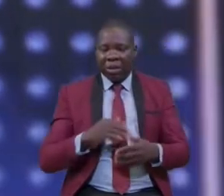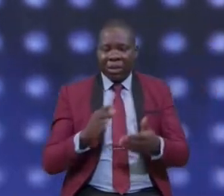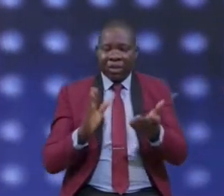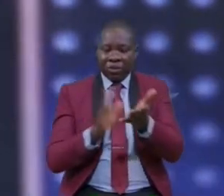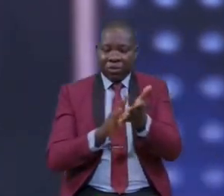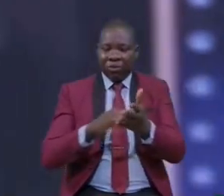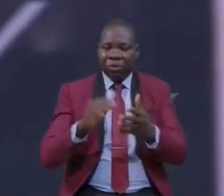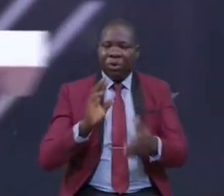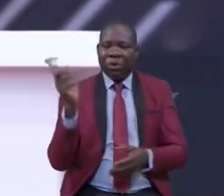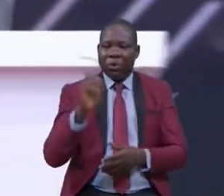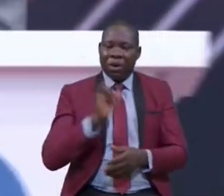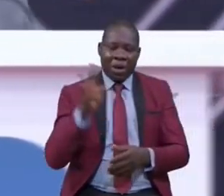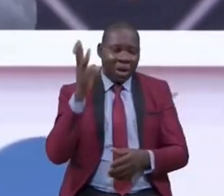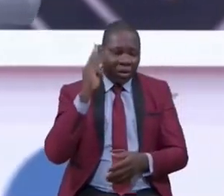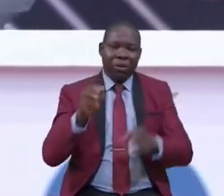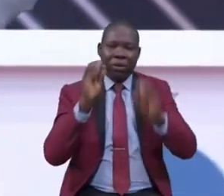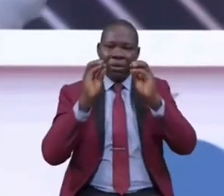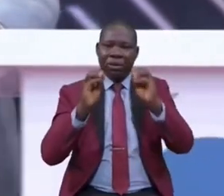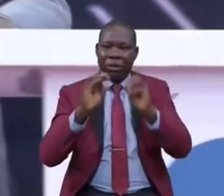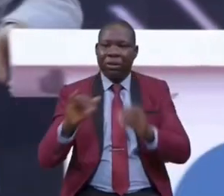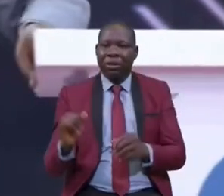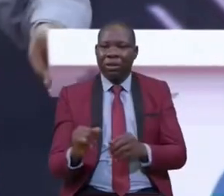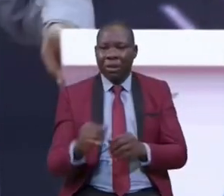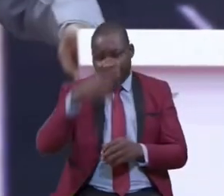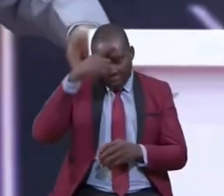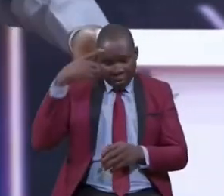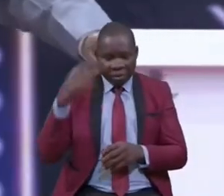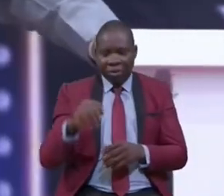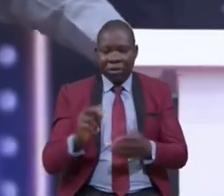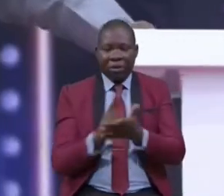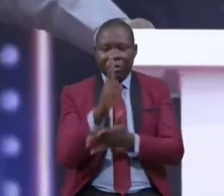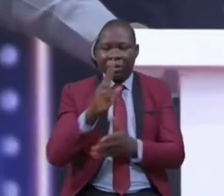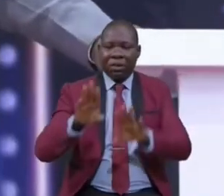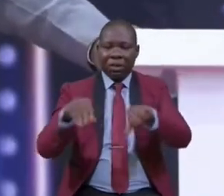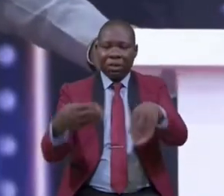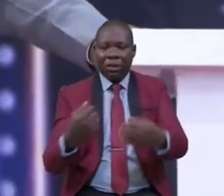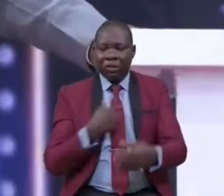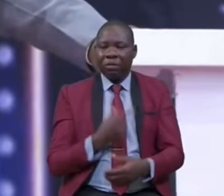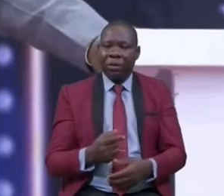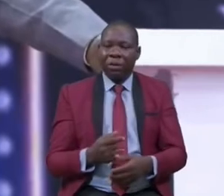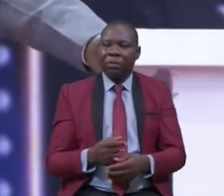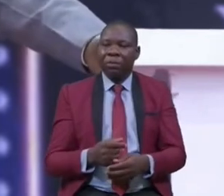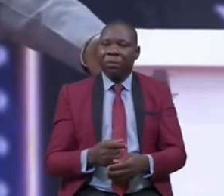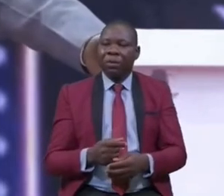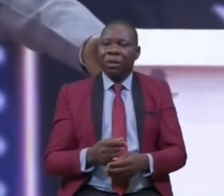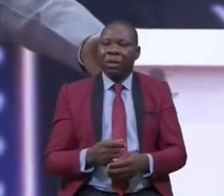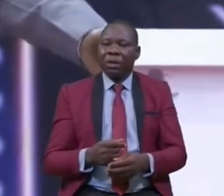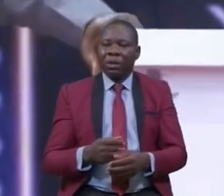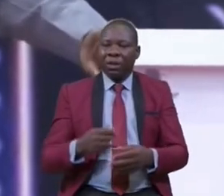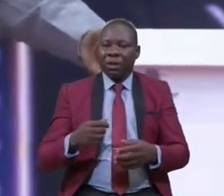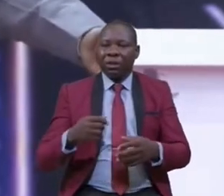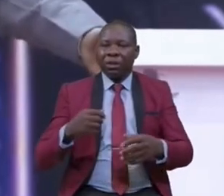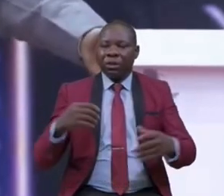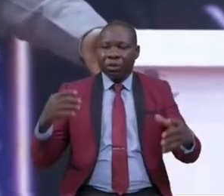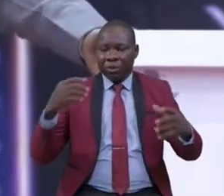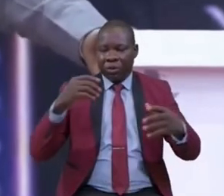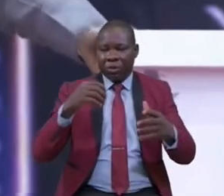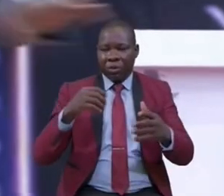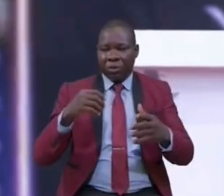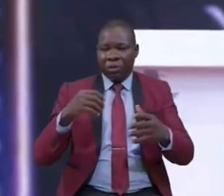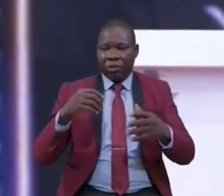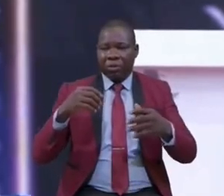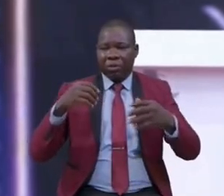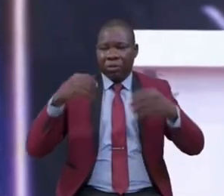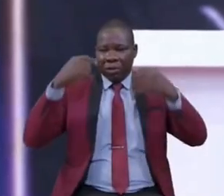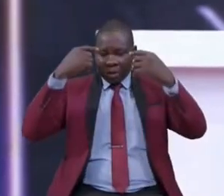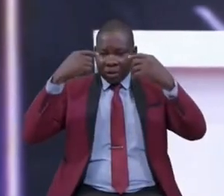they said he came for me because the university gave me scholarship to do PhD immediately.